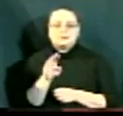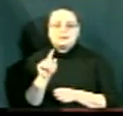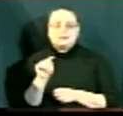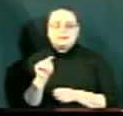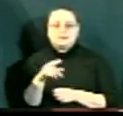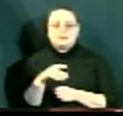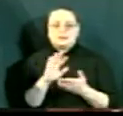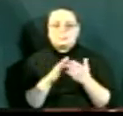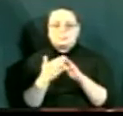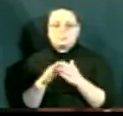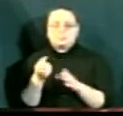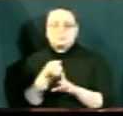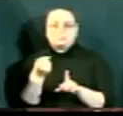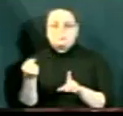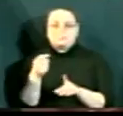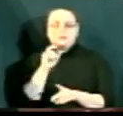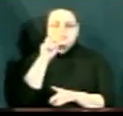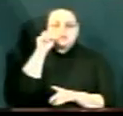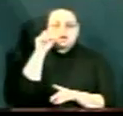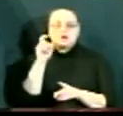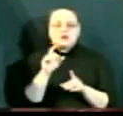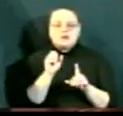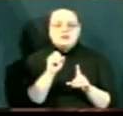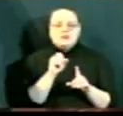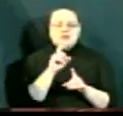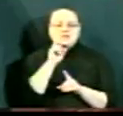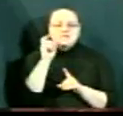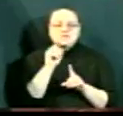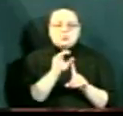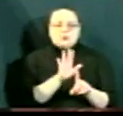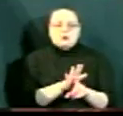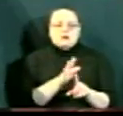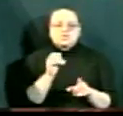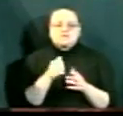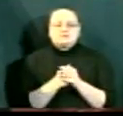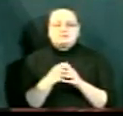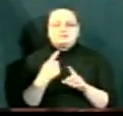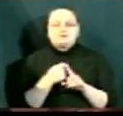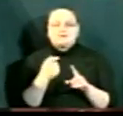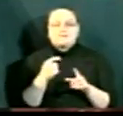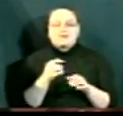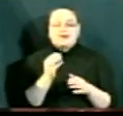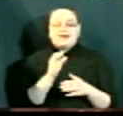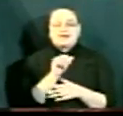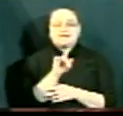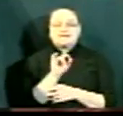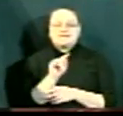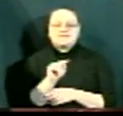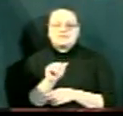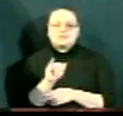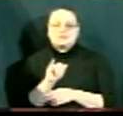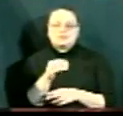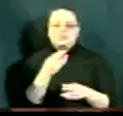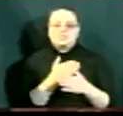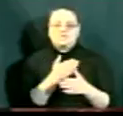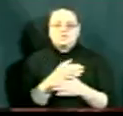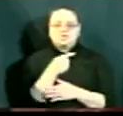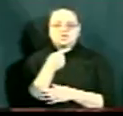proposal to remove gender and sexual orientation from the KCS Employee Anti-Harassment Policy